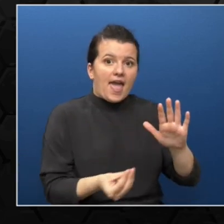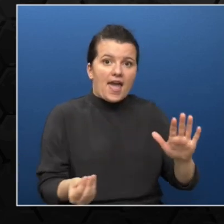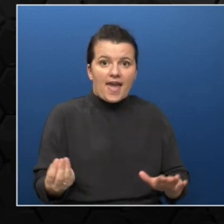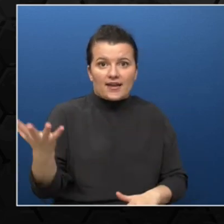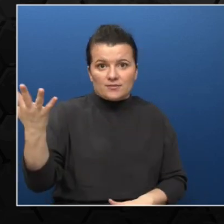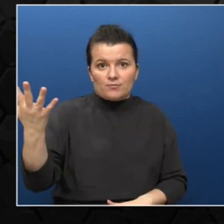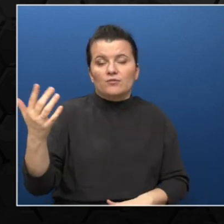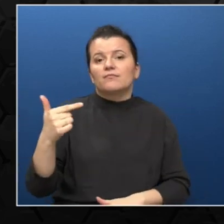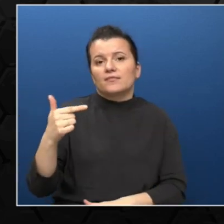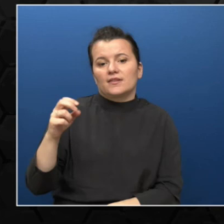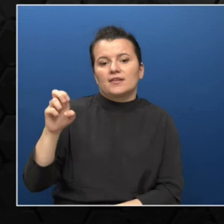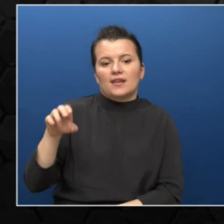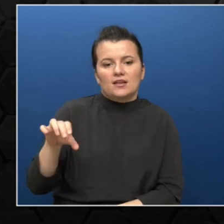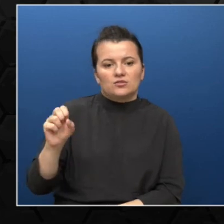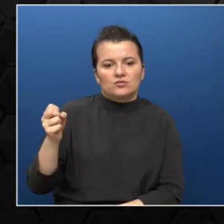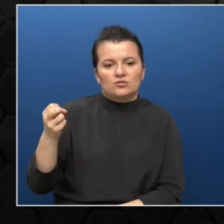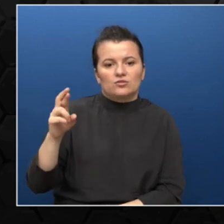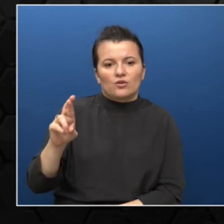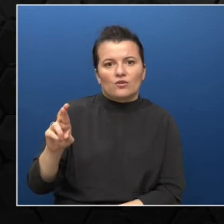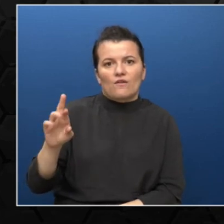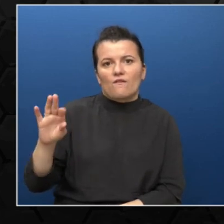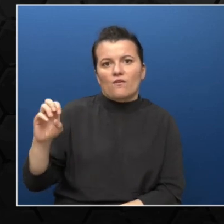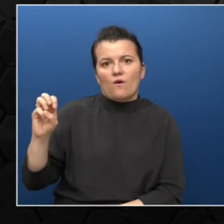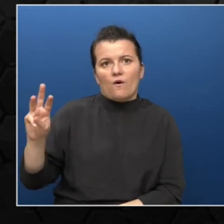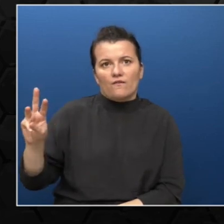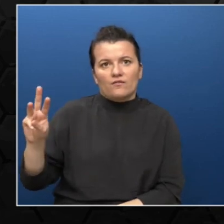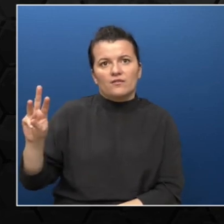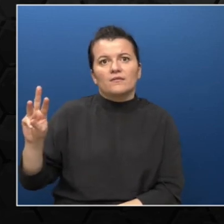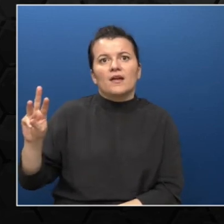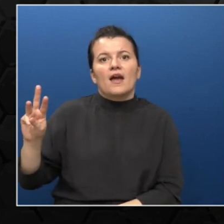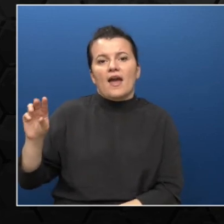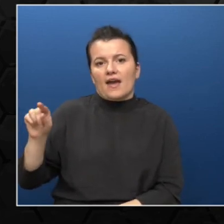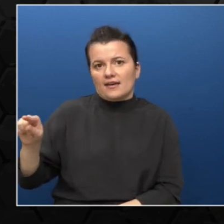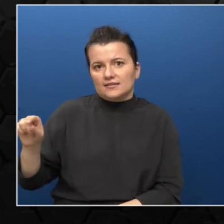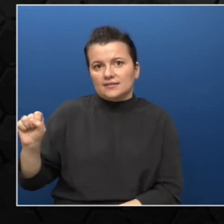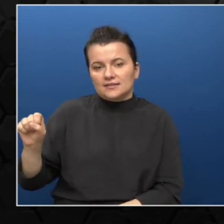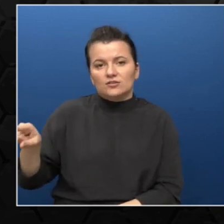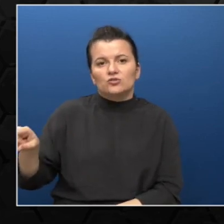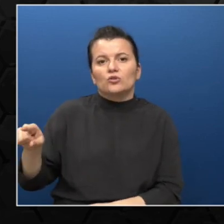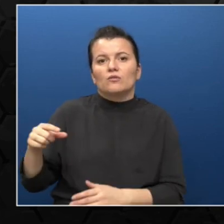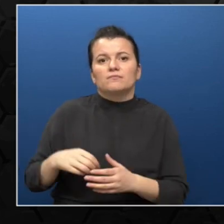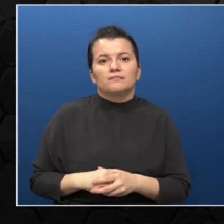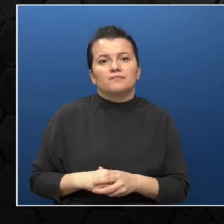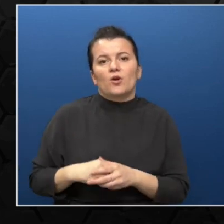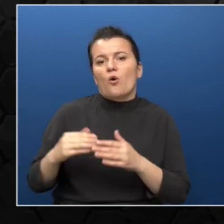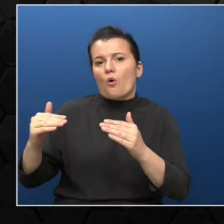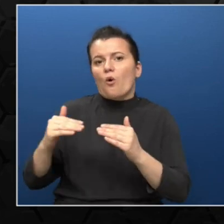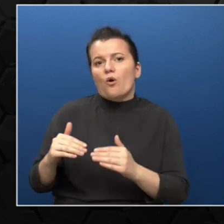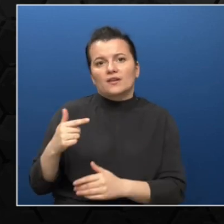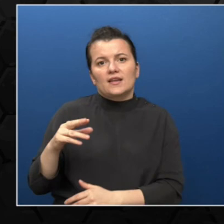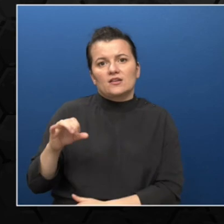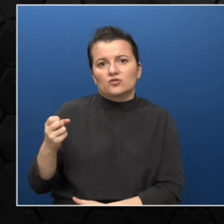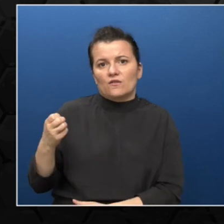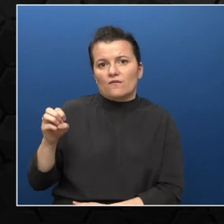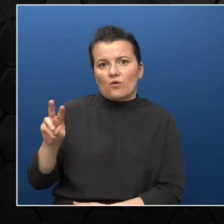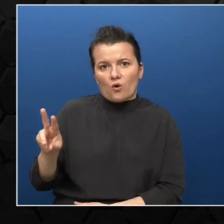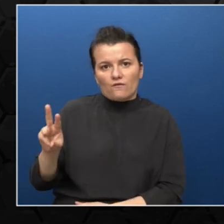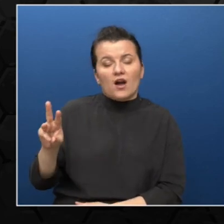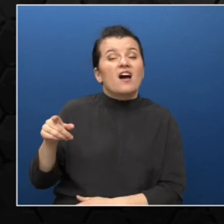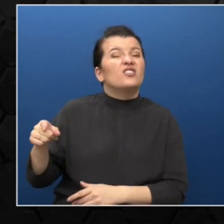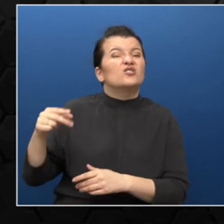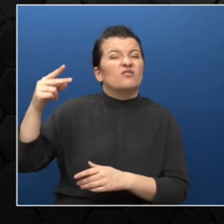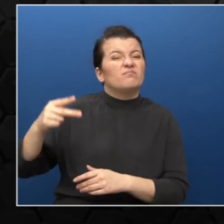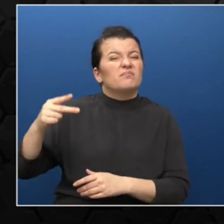TensorFlow.js. Others are regular TensorFlow. So there they overlap a little bit. Once you export